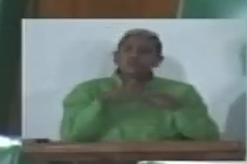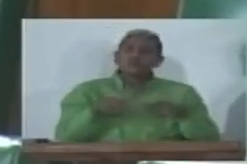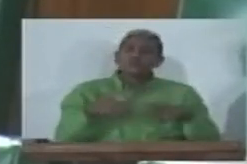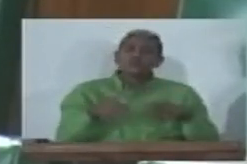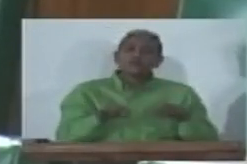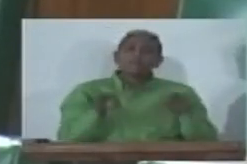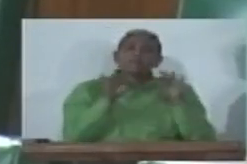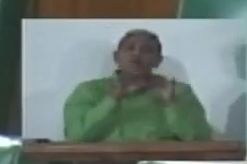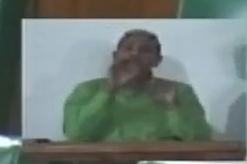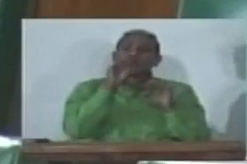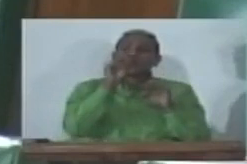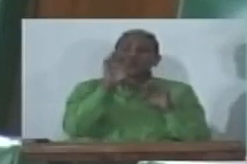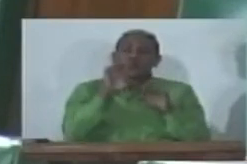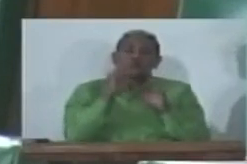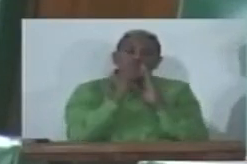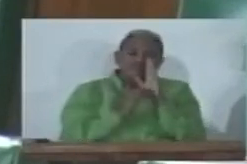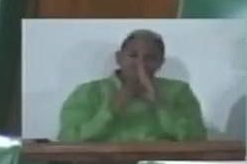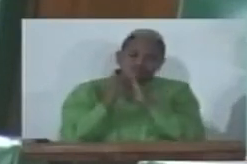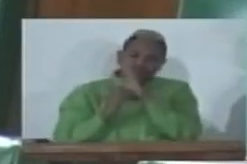code,